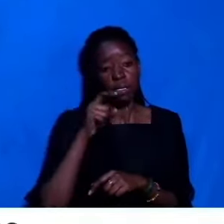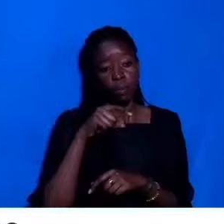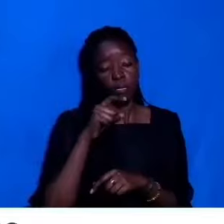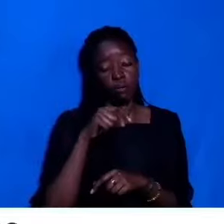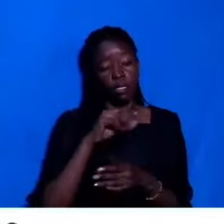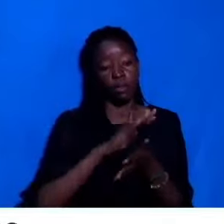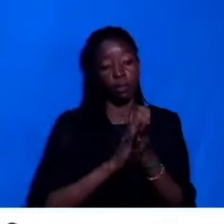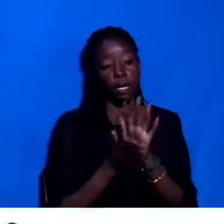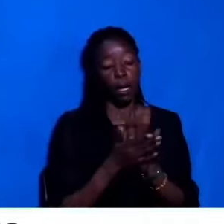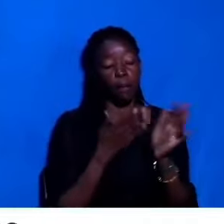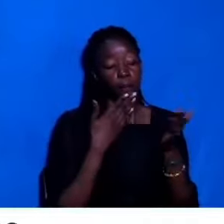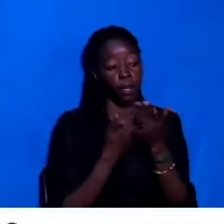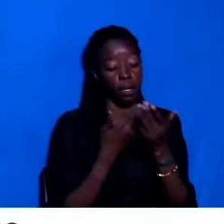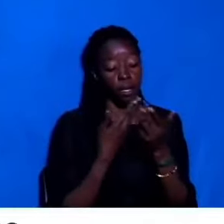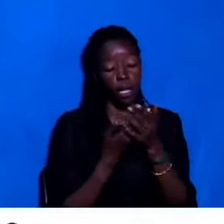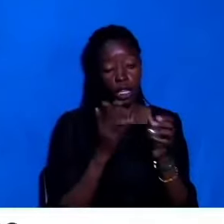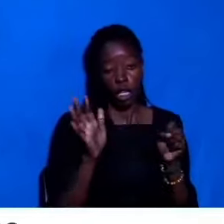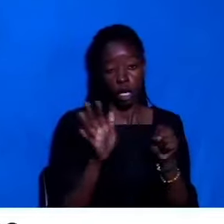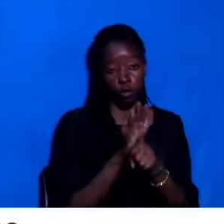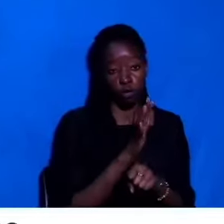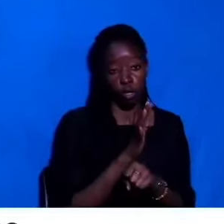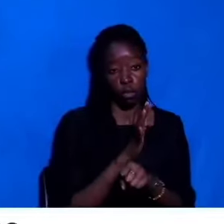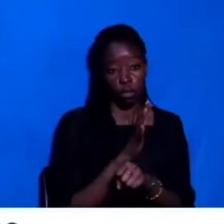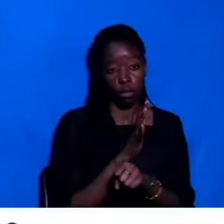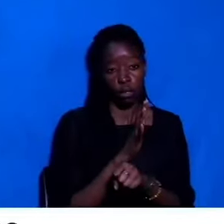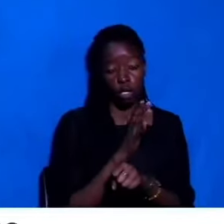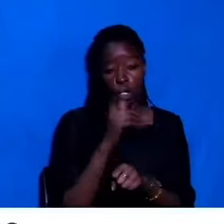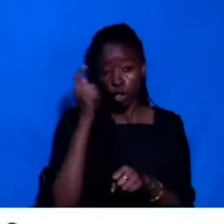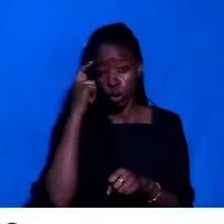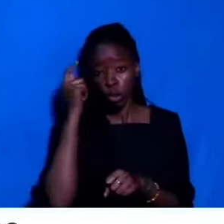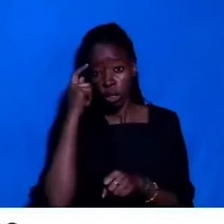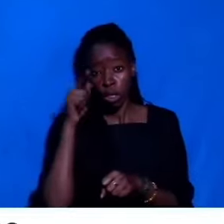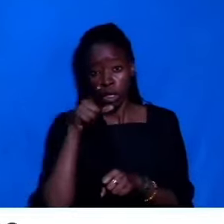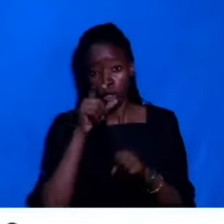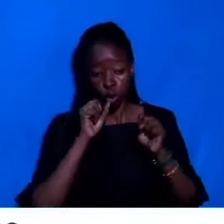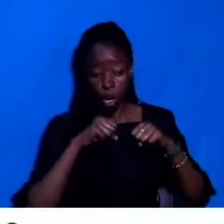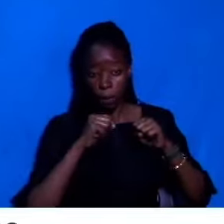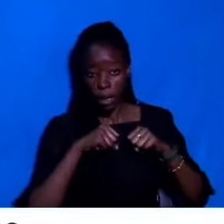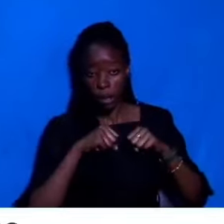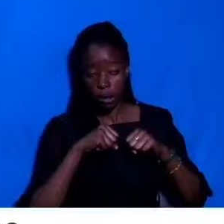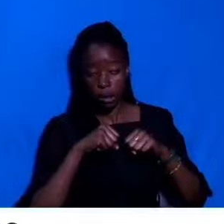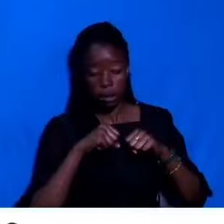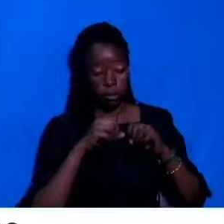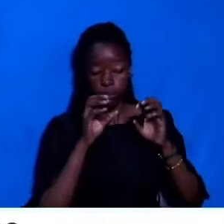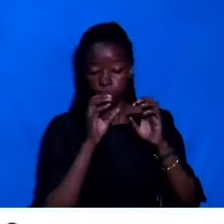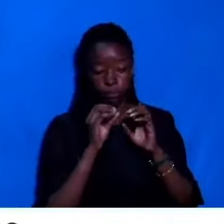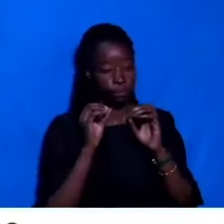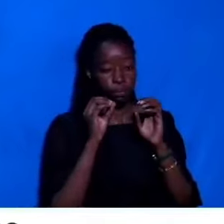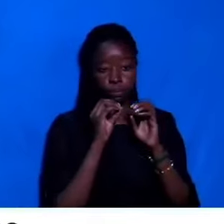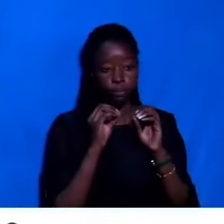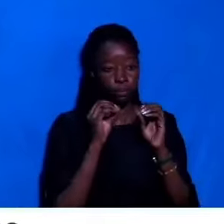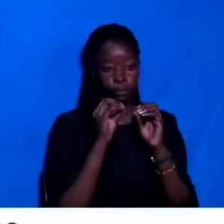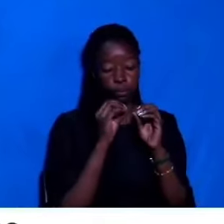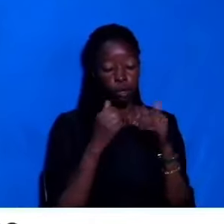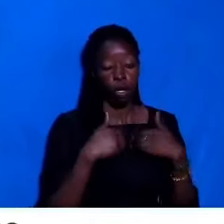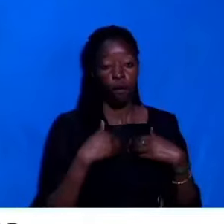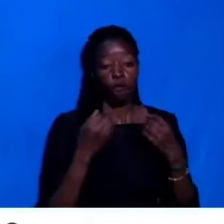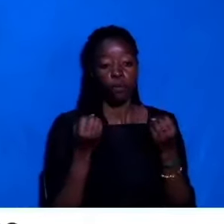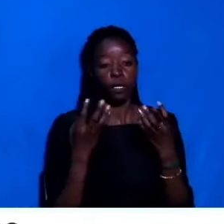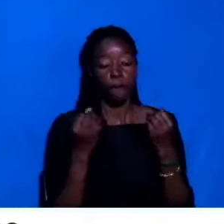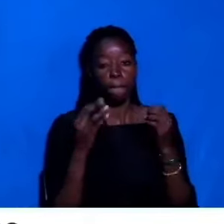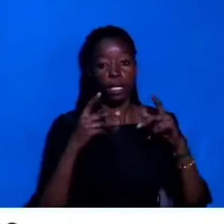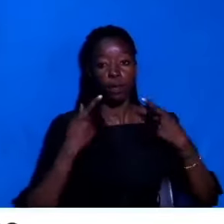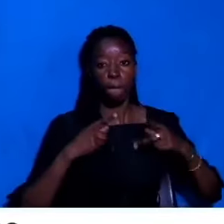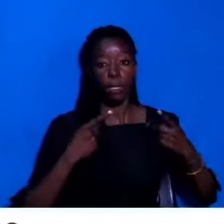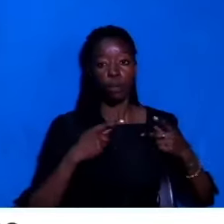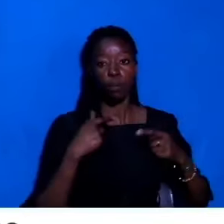thanksgiving? Or do you think ni kwa sababu ya uwezo wako, ni michoro, wewe unajua kuchora kuliko watu wengine? There are many people who are